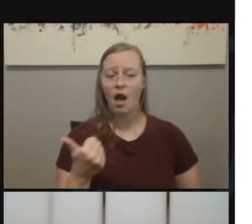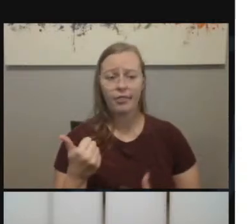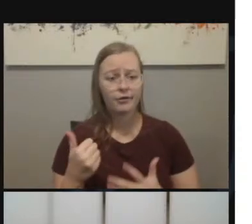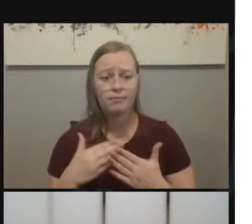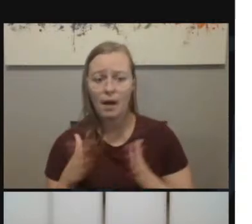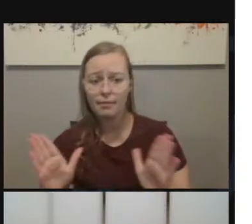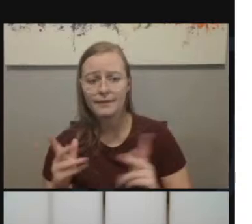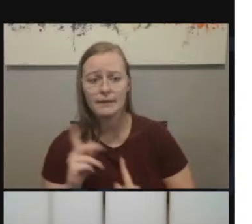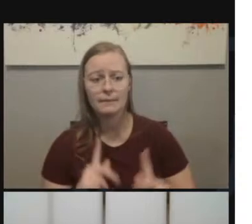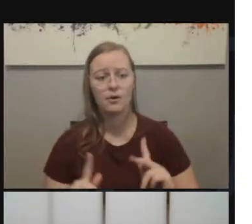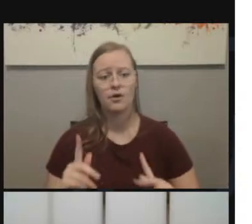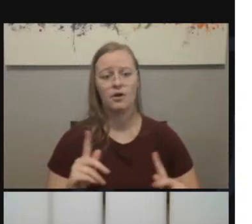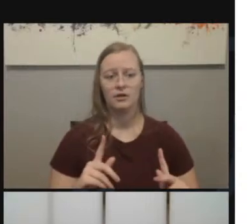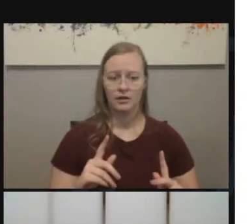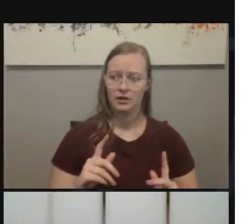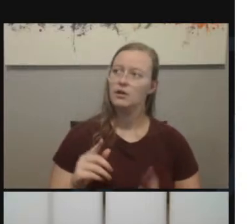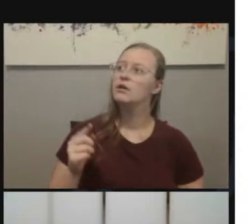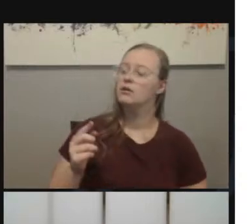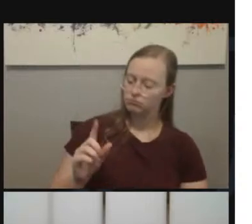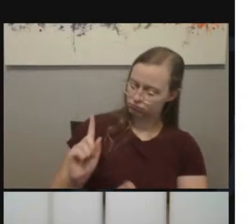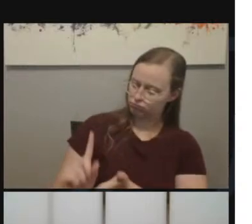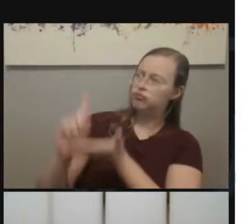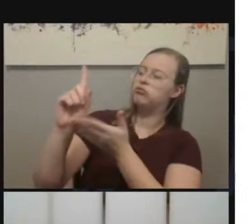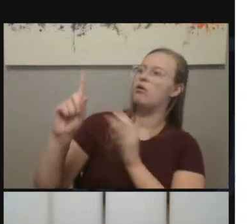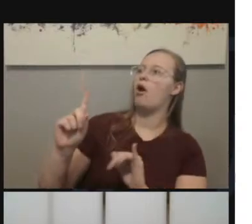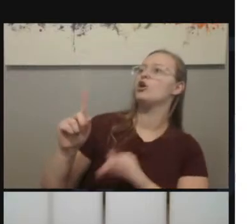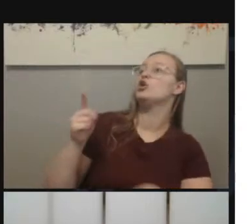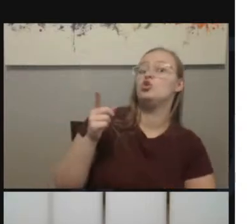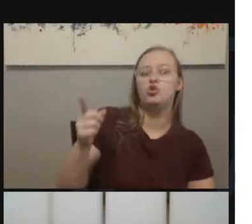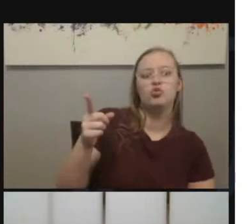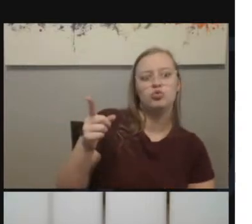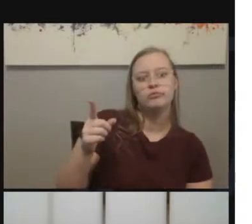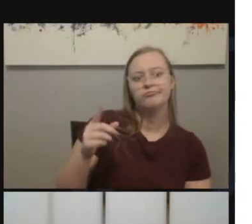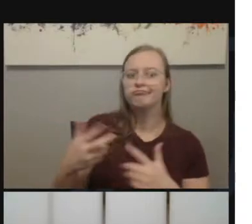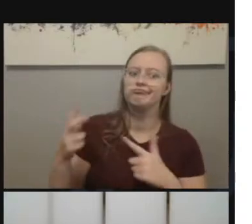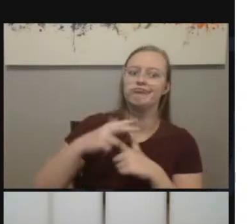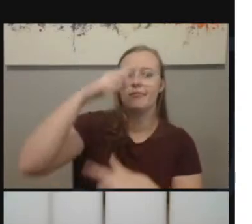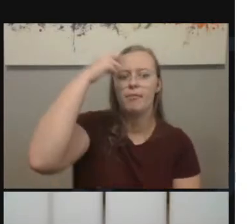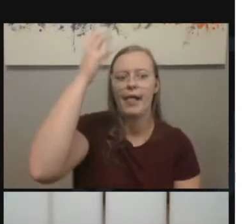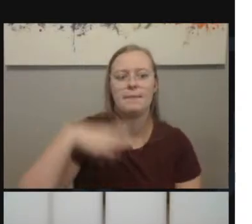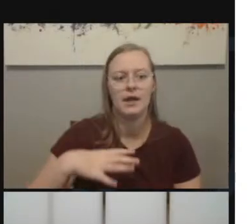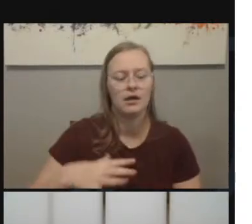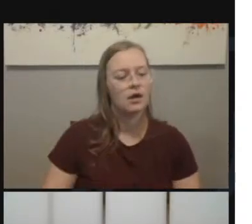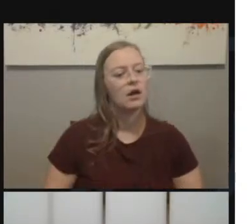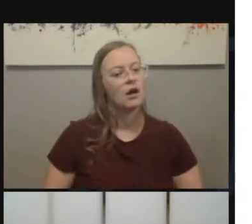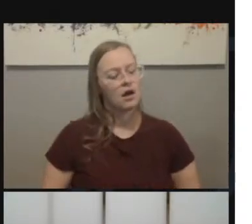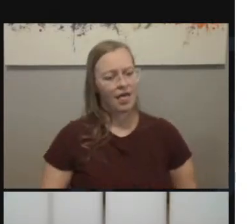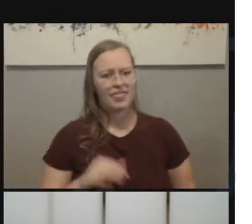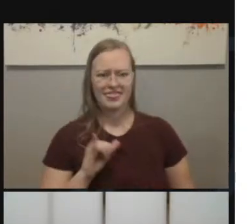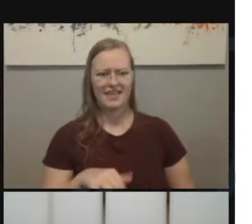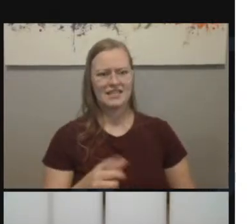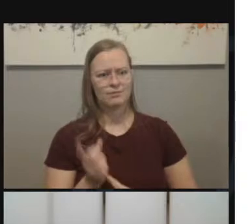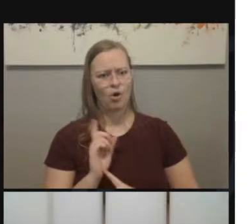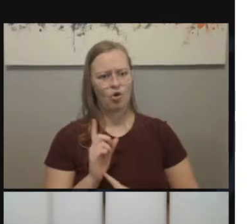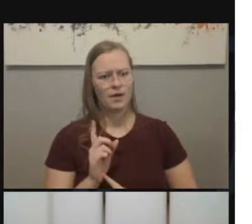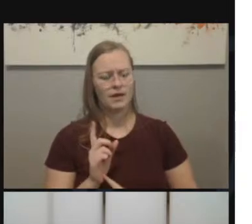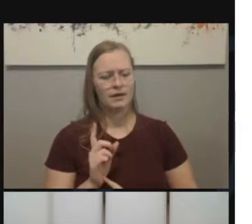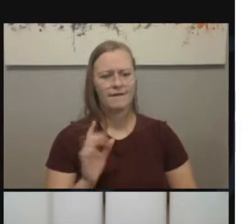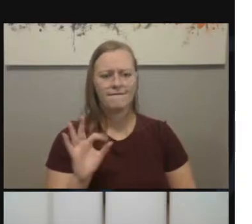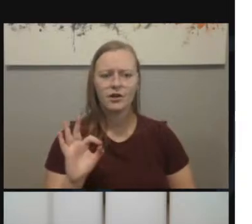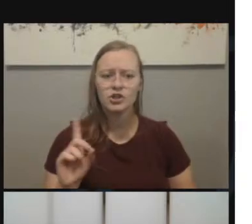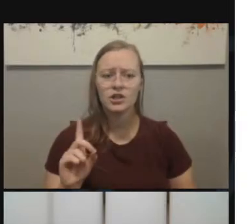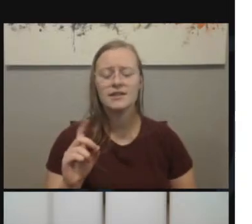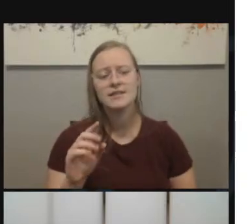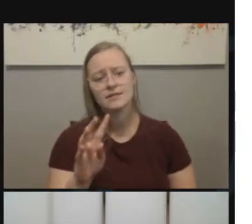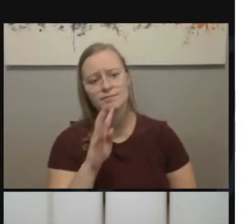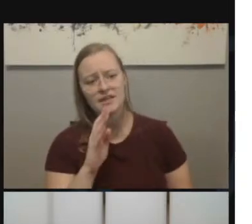of Blacks. But this remarkable moment in which Douglass speaks on behalf of